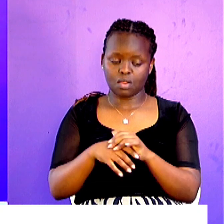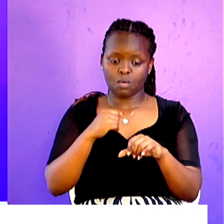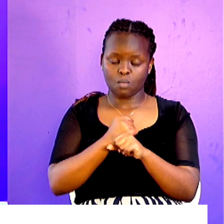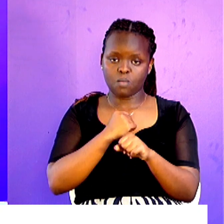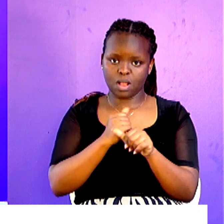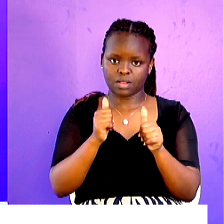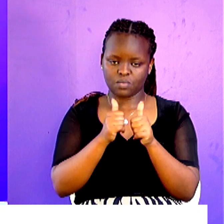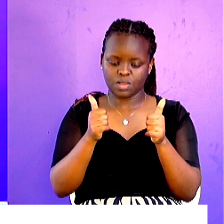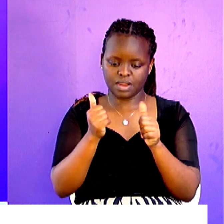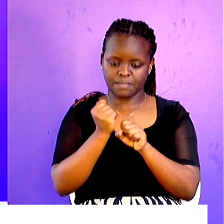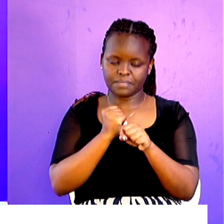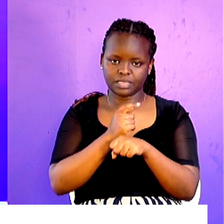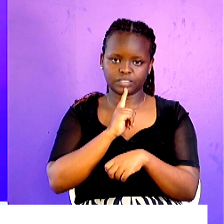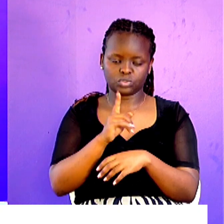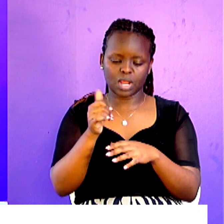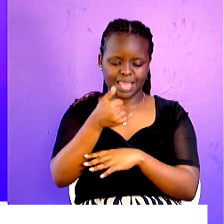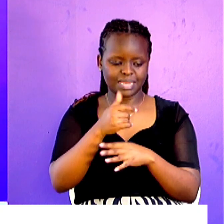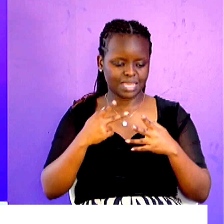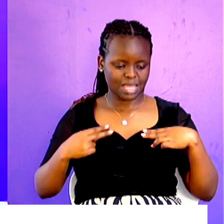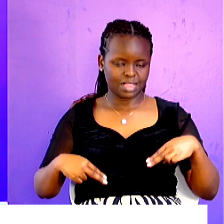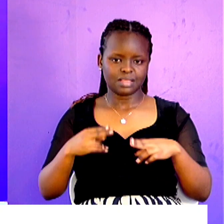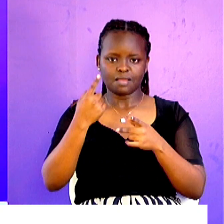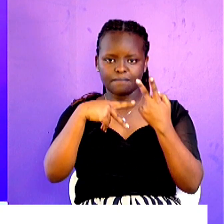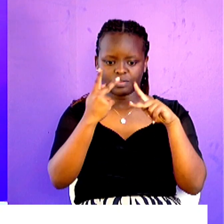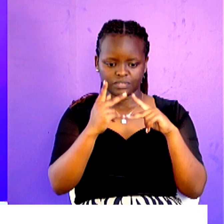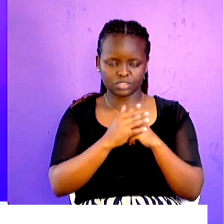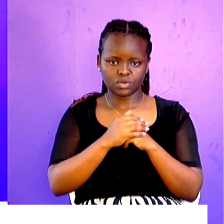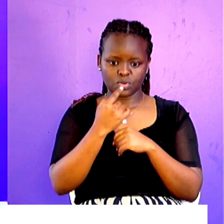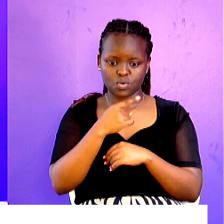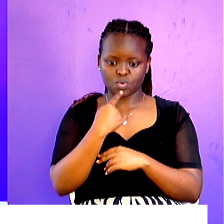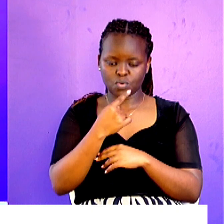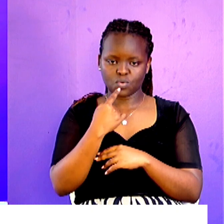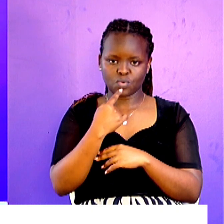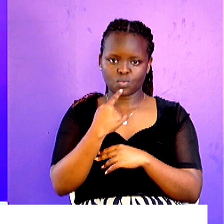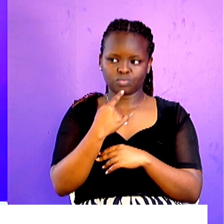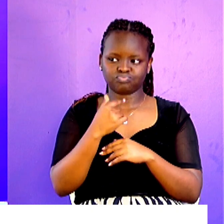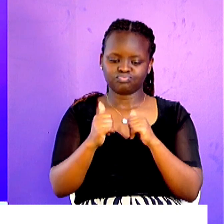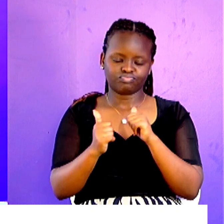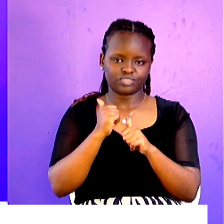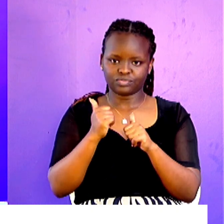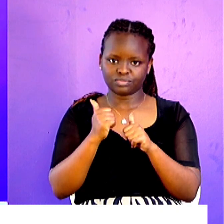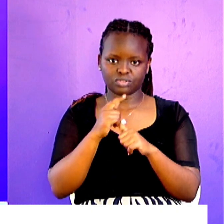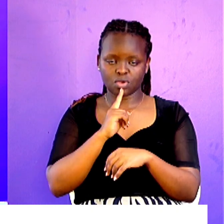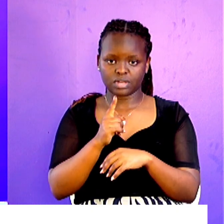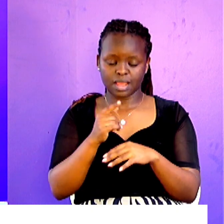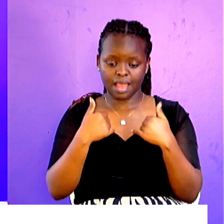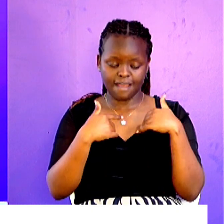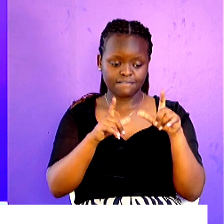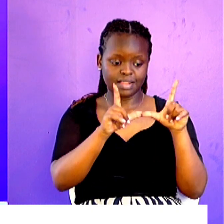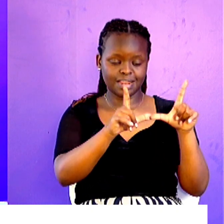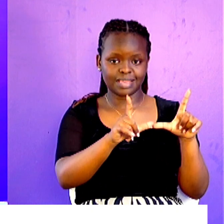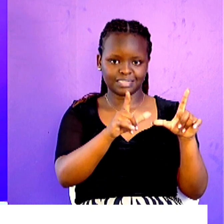the directive and that any health professional who defy the order risk having their license